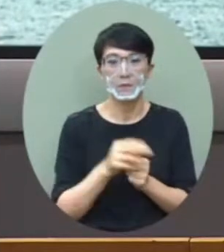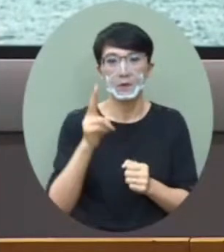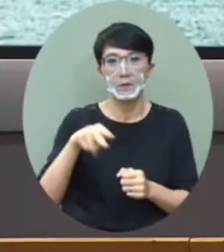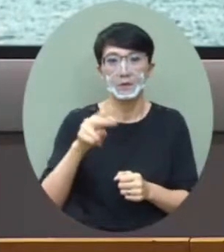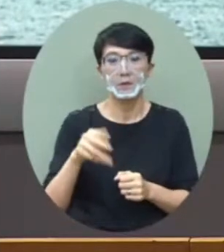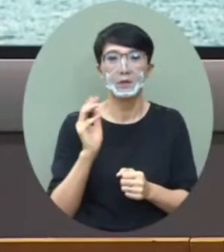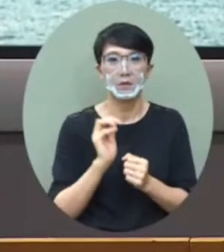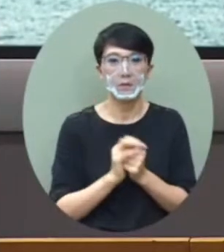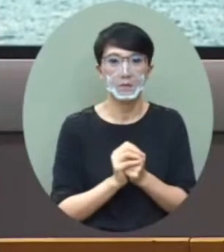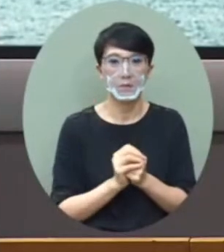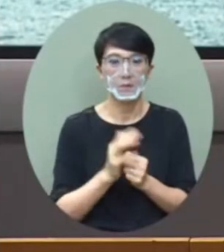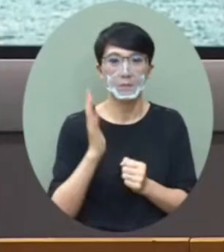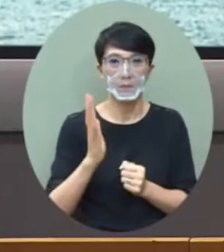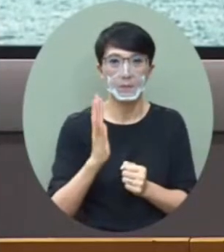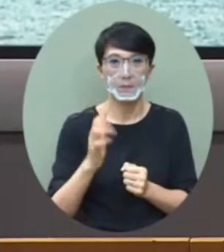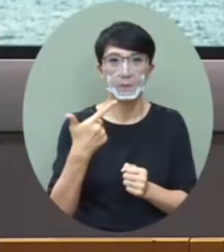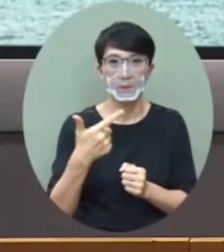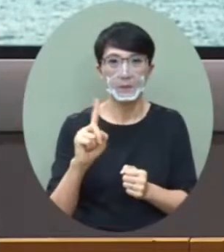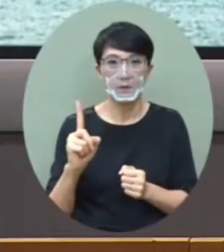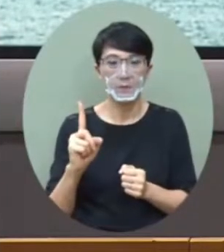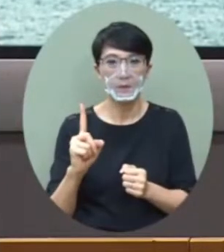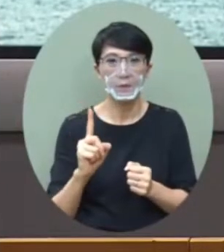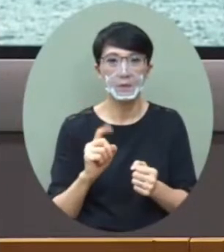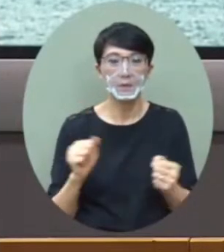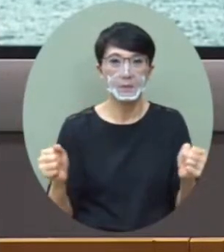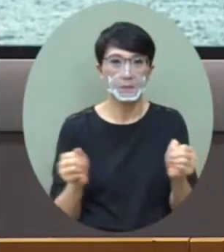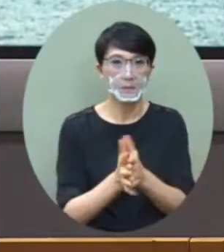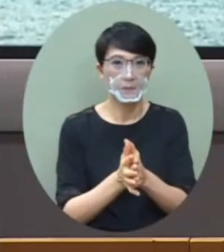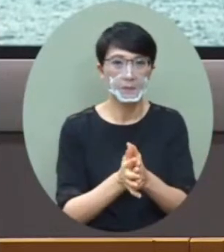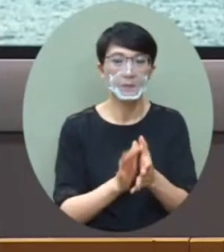or fifth wave was